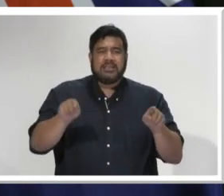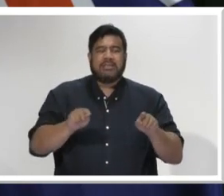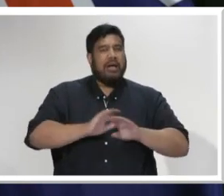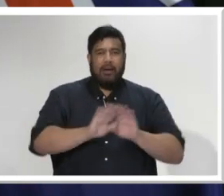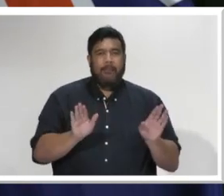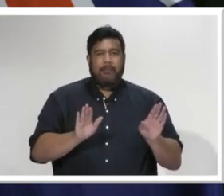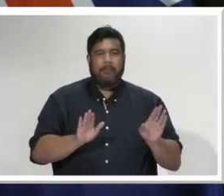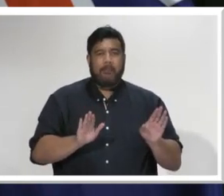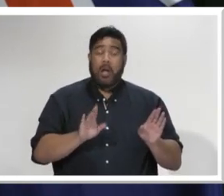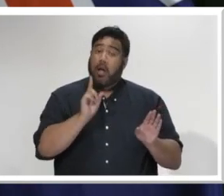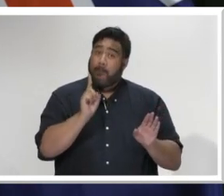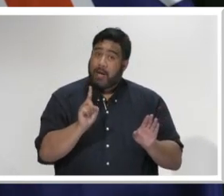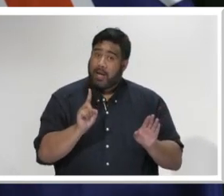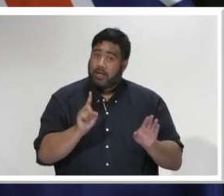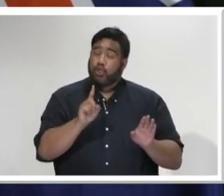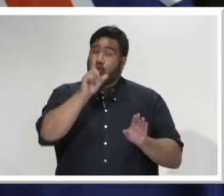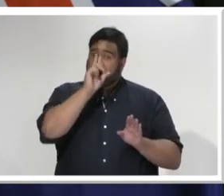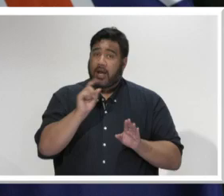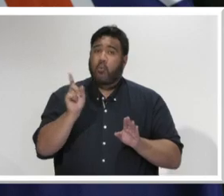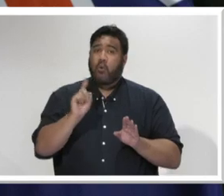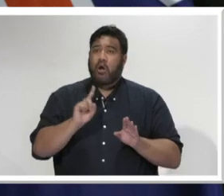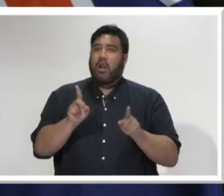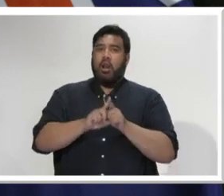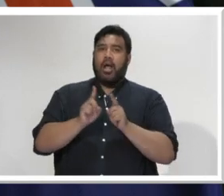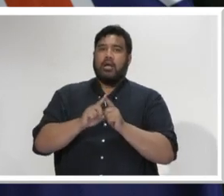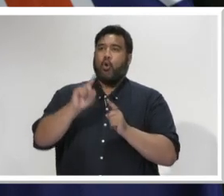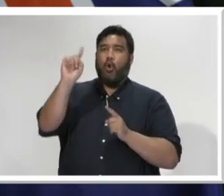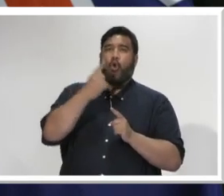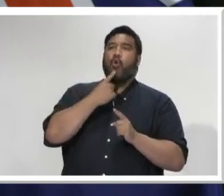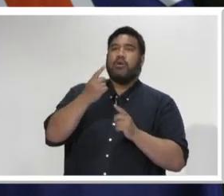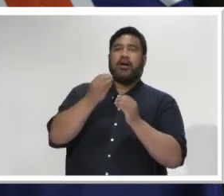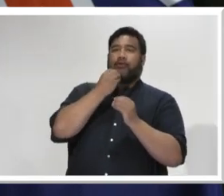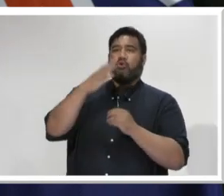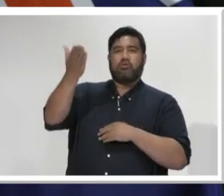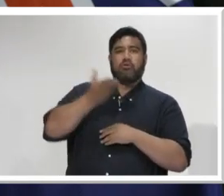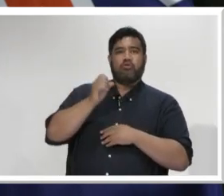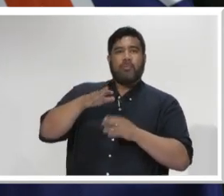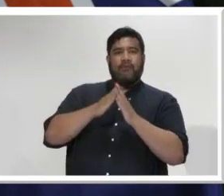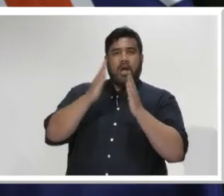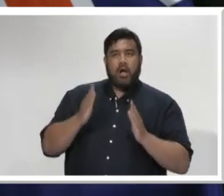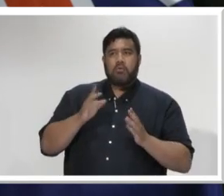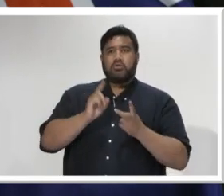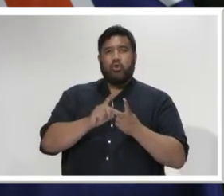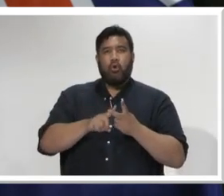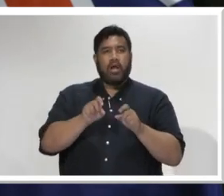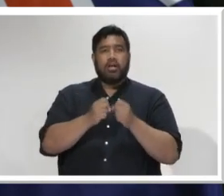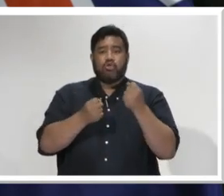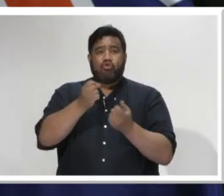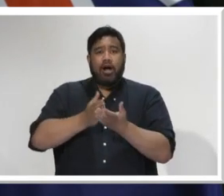delivery, drive-through, online shopping, or options like click and collect shopping can